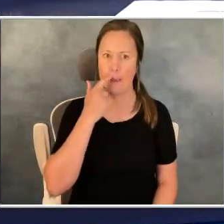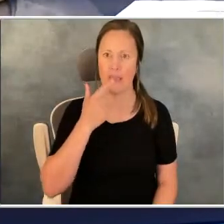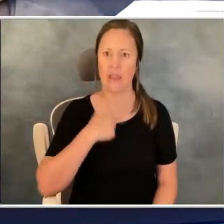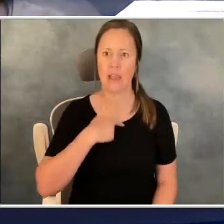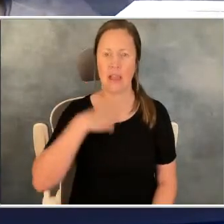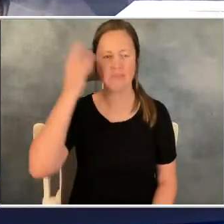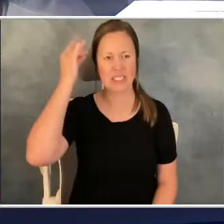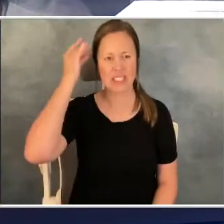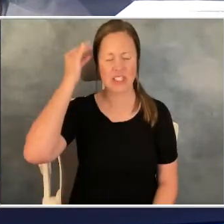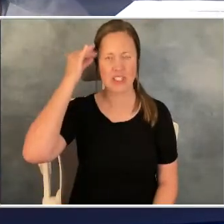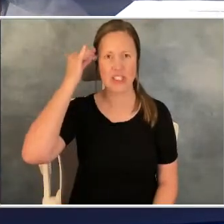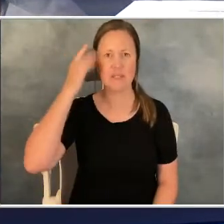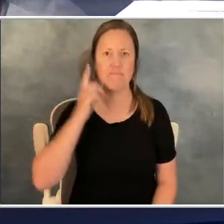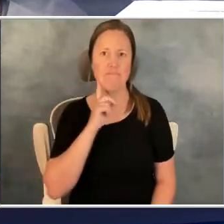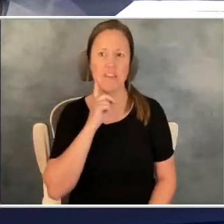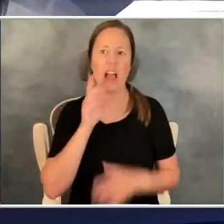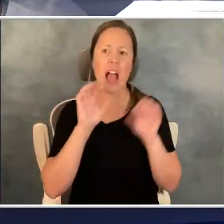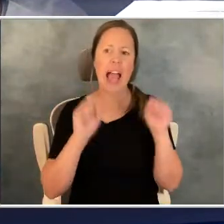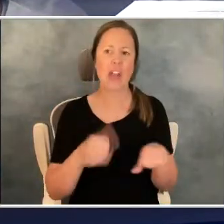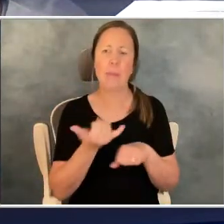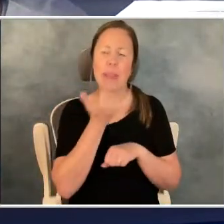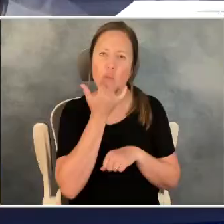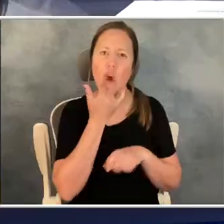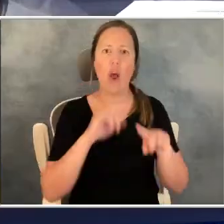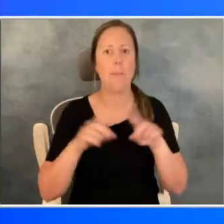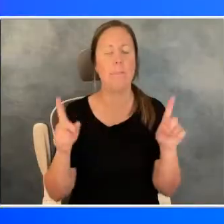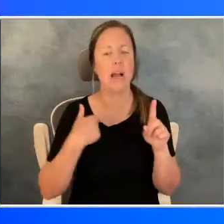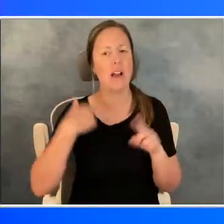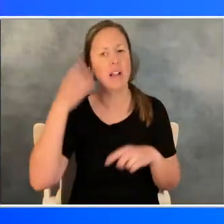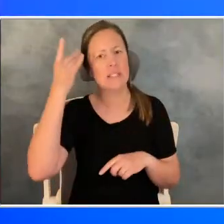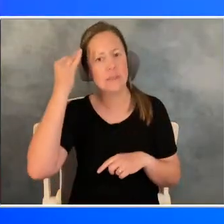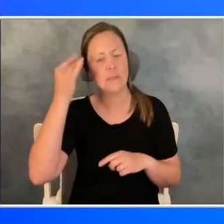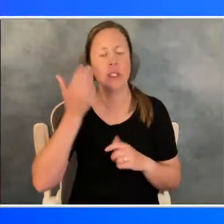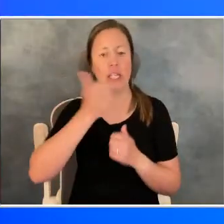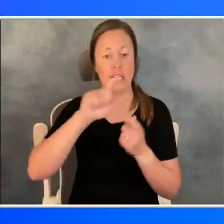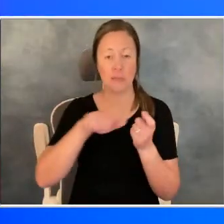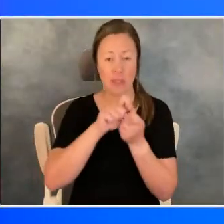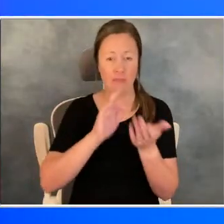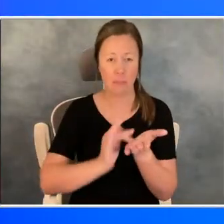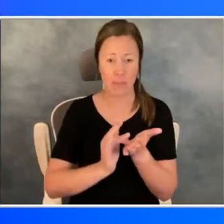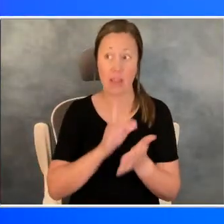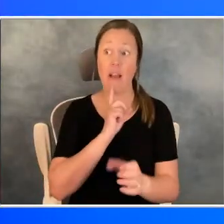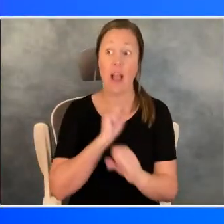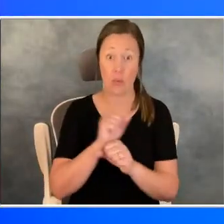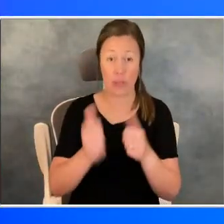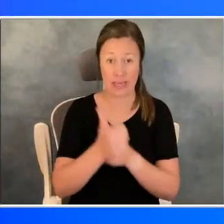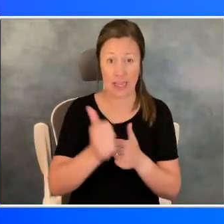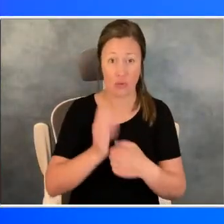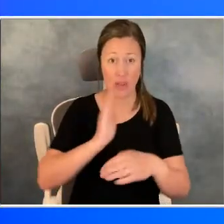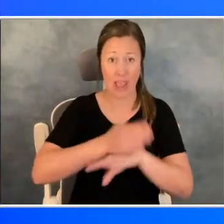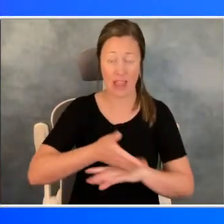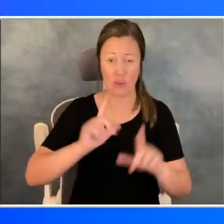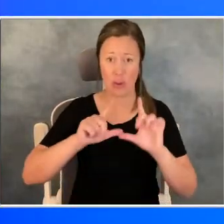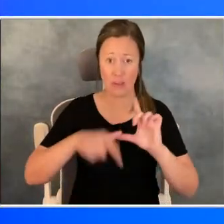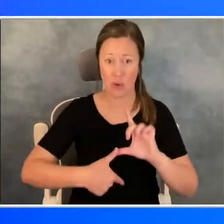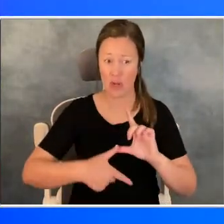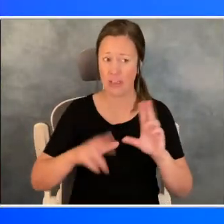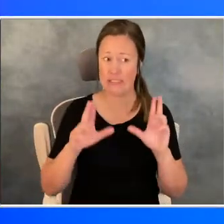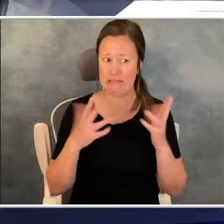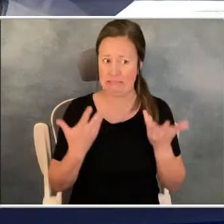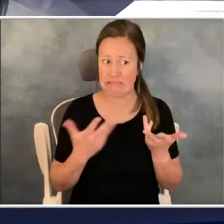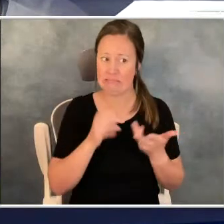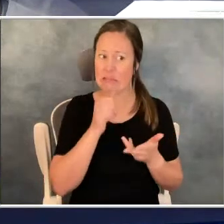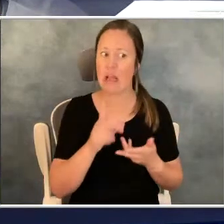hair. So you know who knows what's You're coming. really right there. But that are actually dangerous after expiration date. So I'm not sure. I can't verify